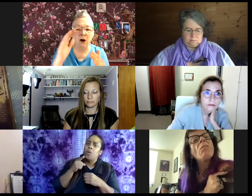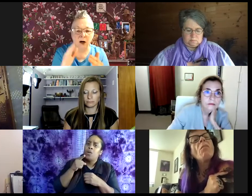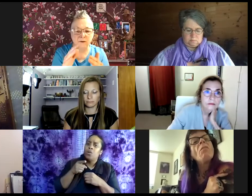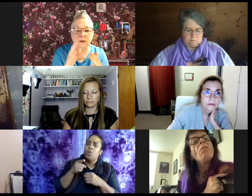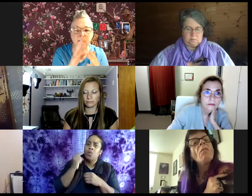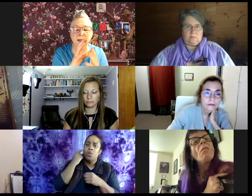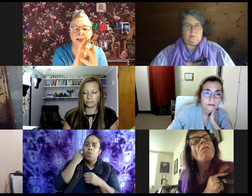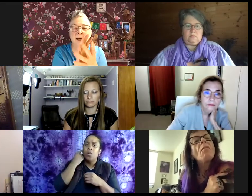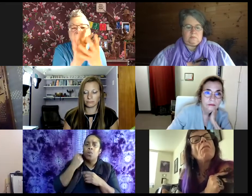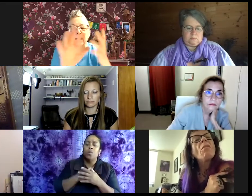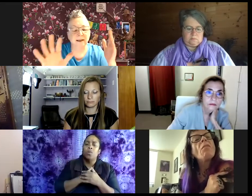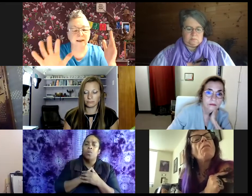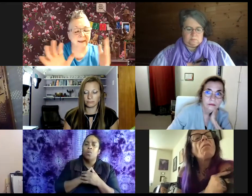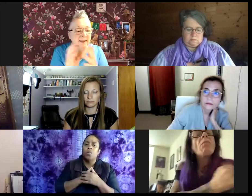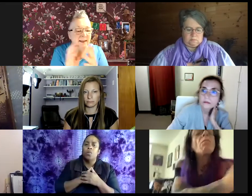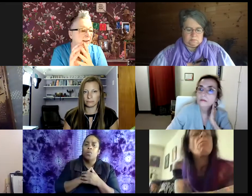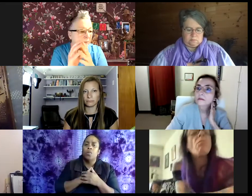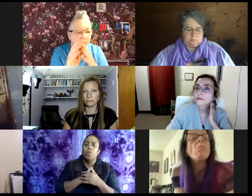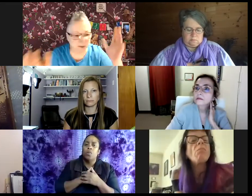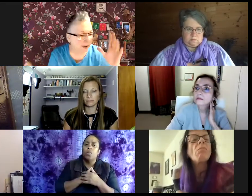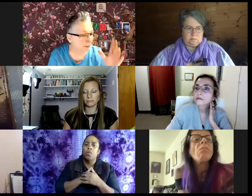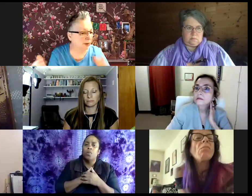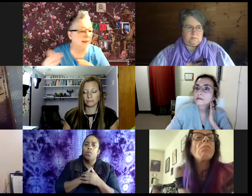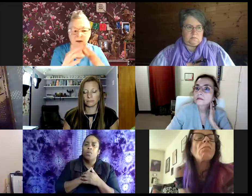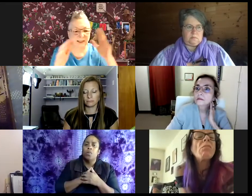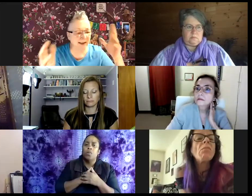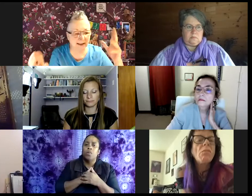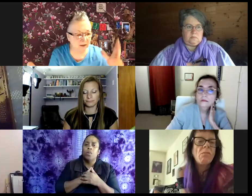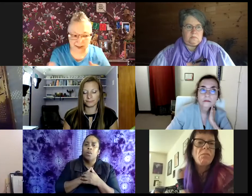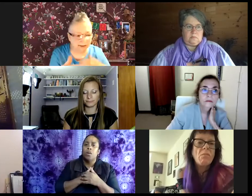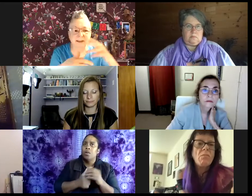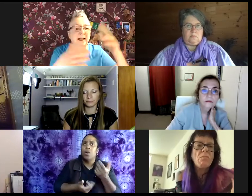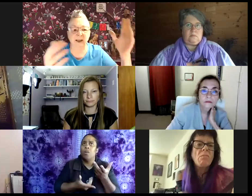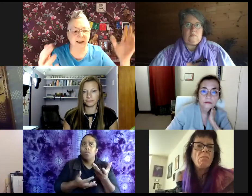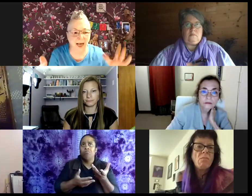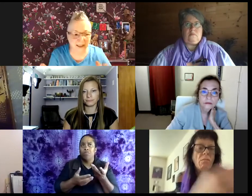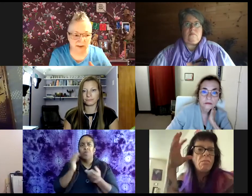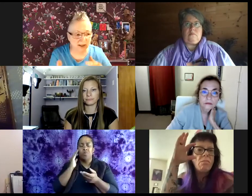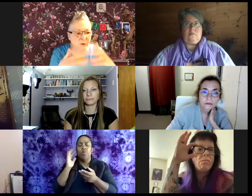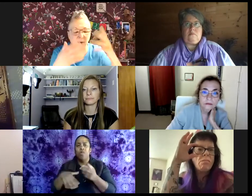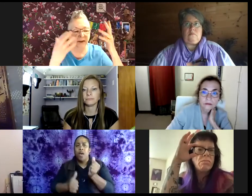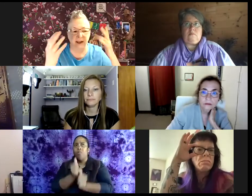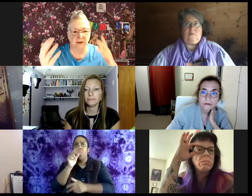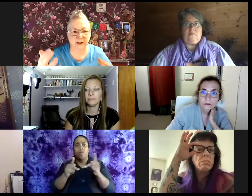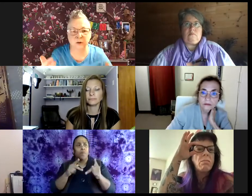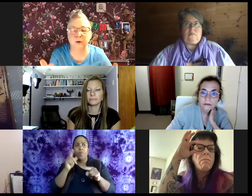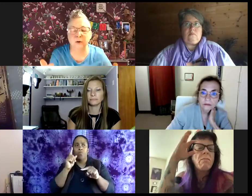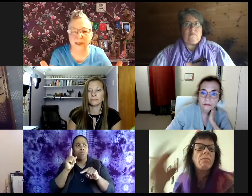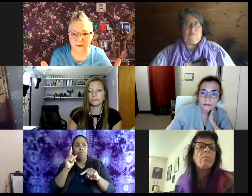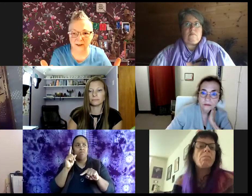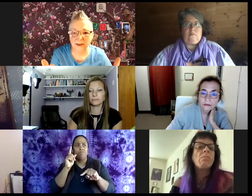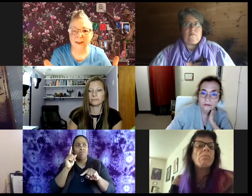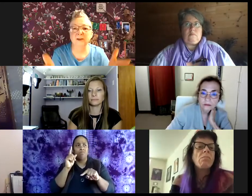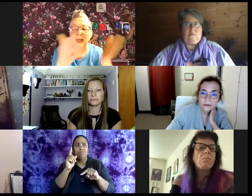out of the, well, since most people wouldn't agree that this is real, there's nothing that I can really do other than just endure